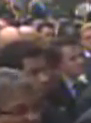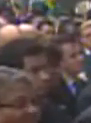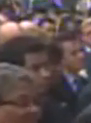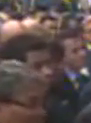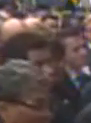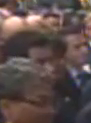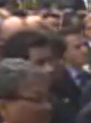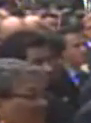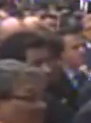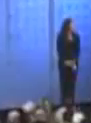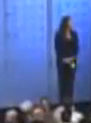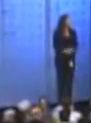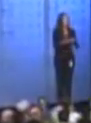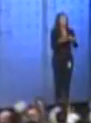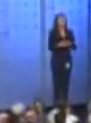again.